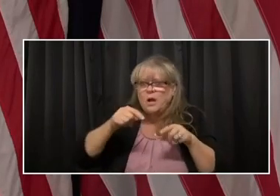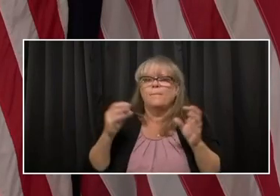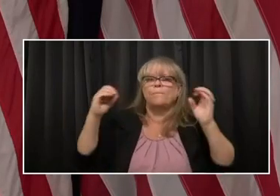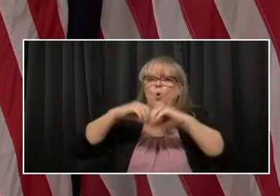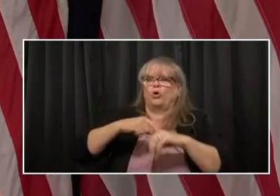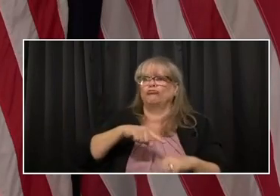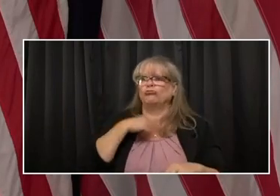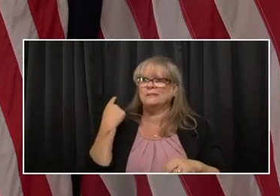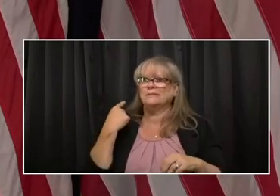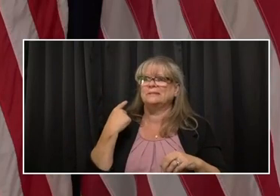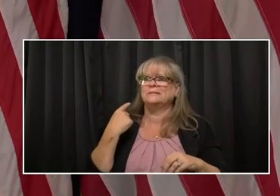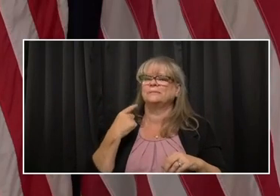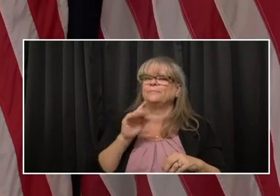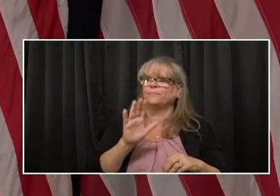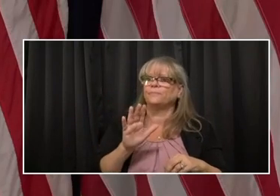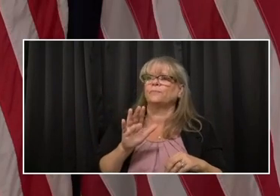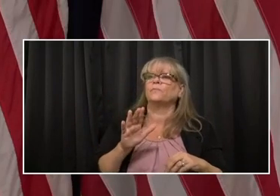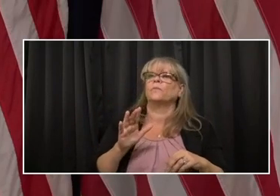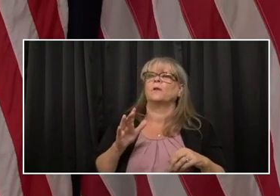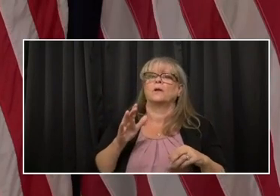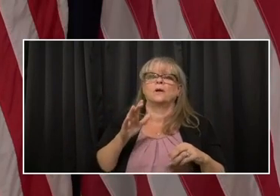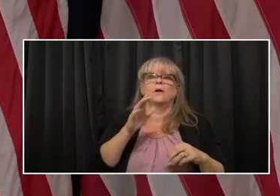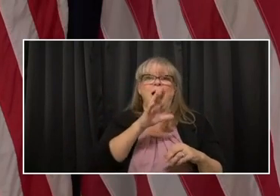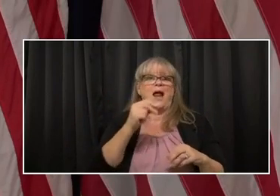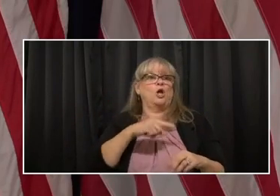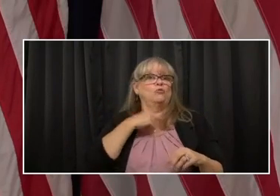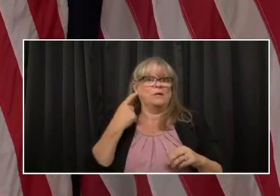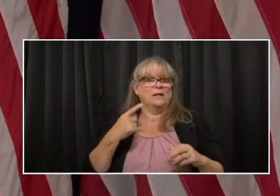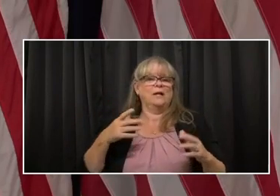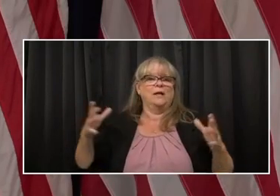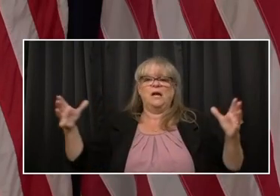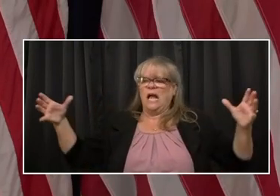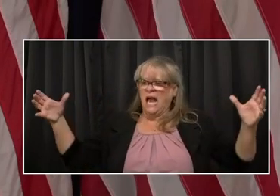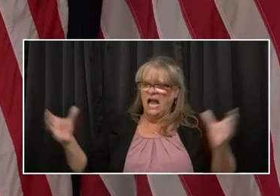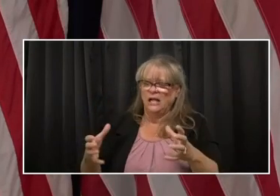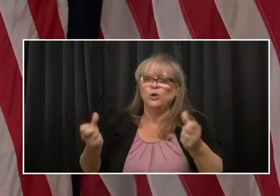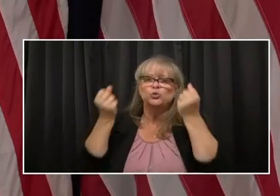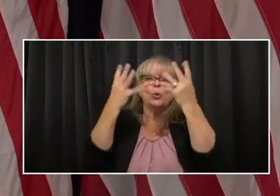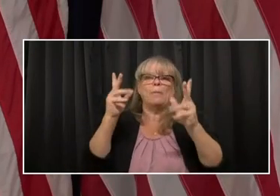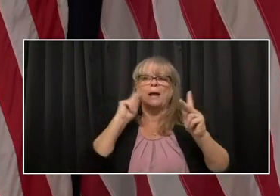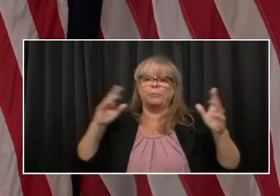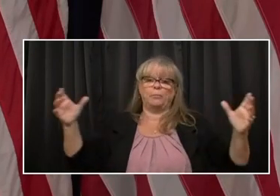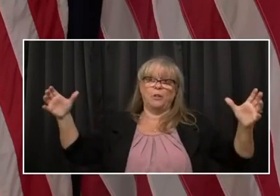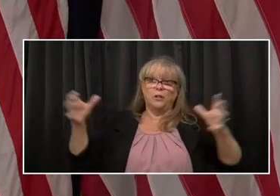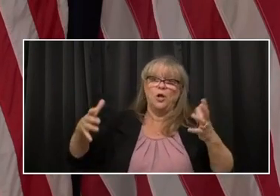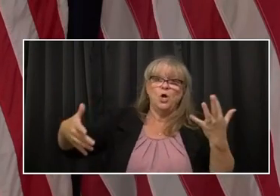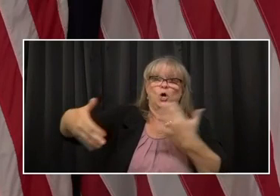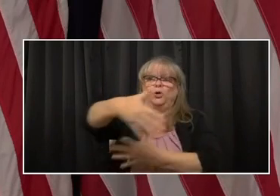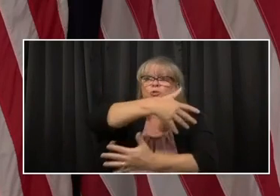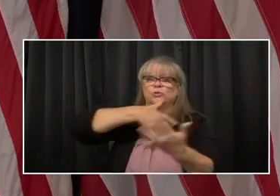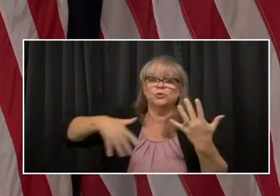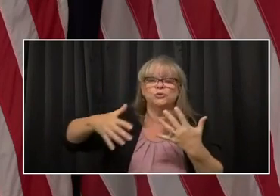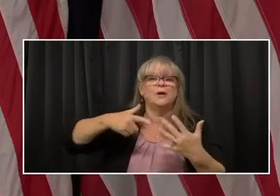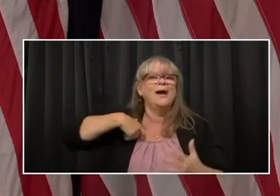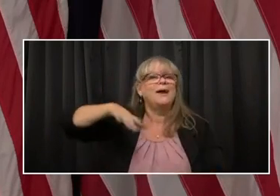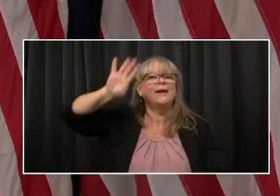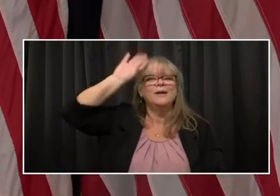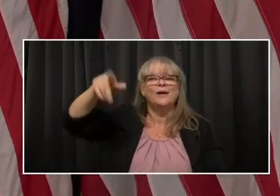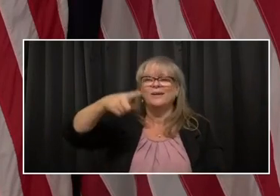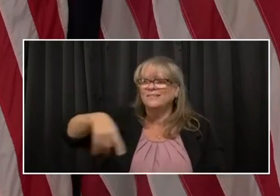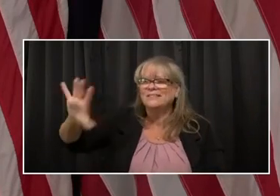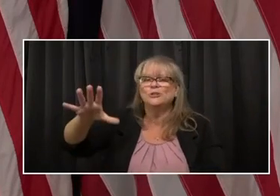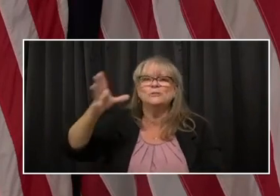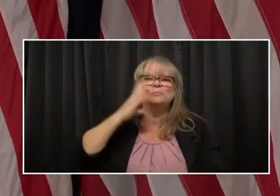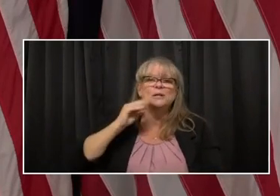that's customary and a meaningful part of a college experience. It's not so